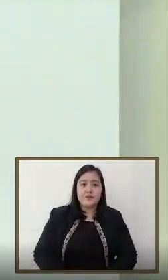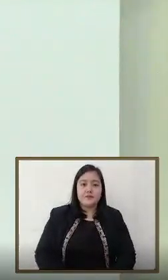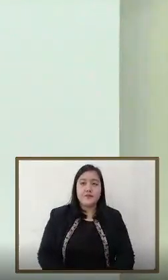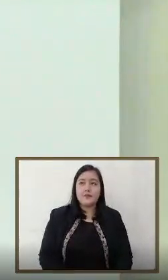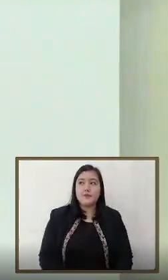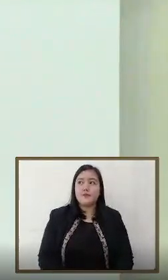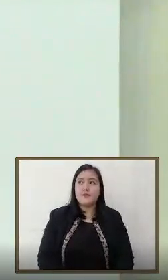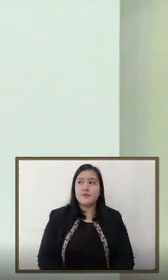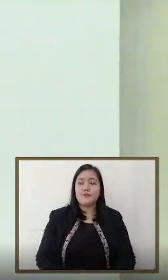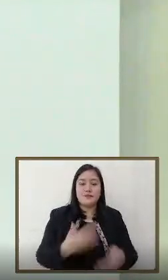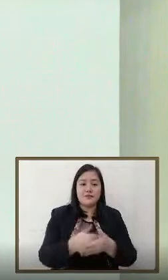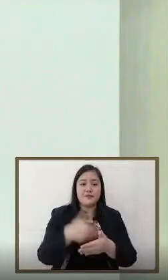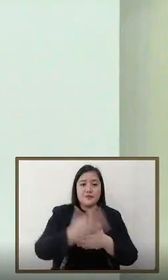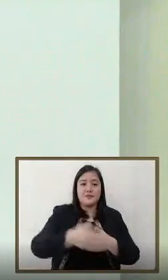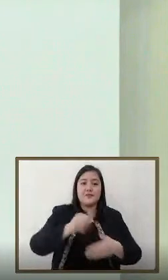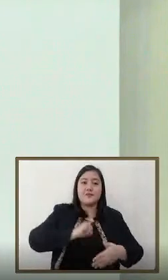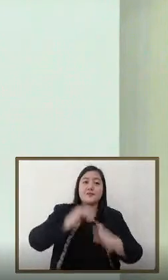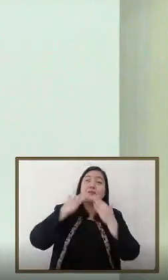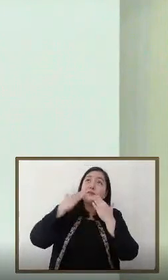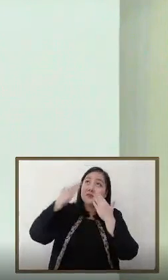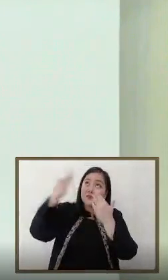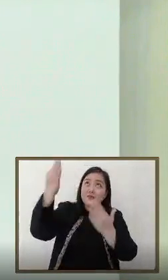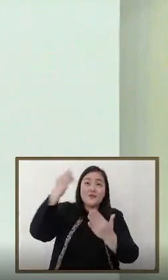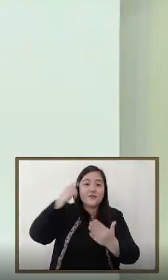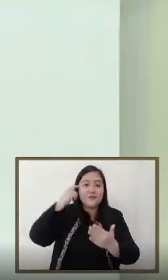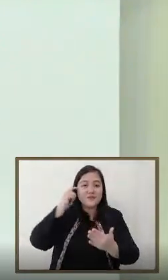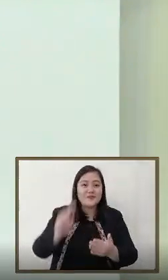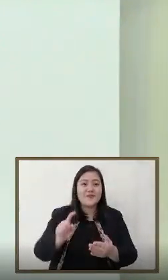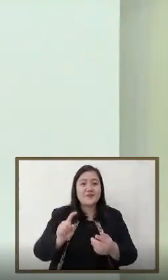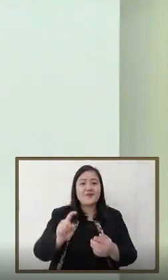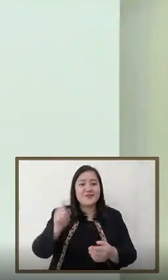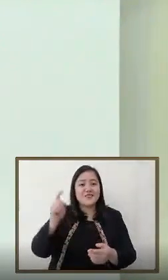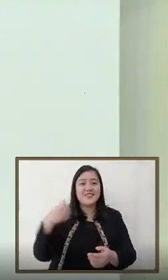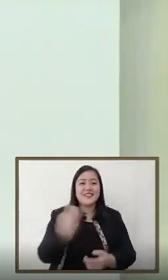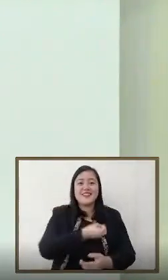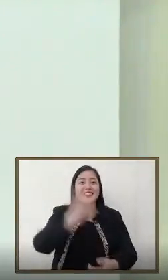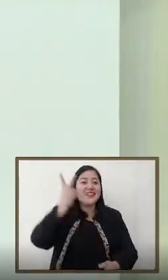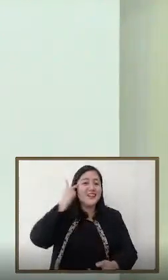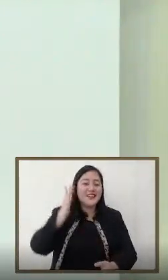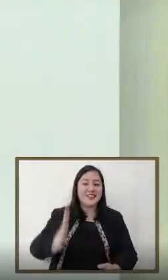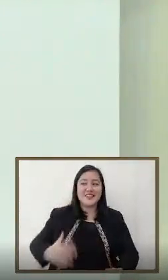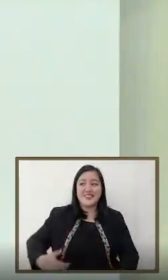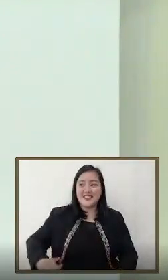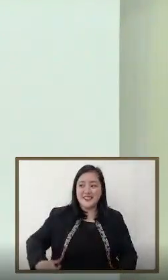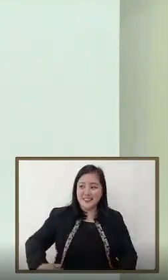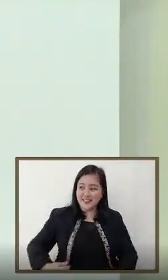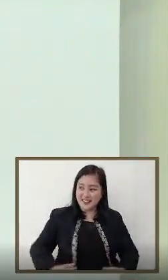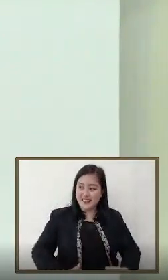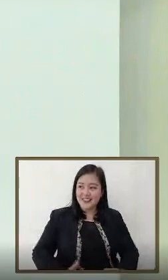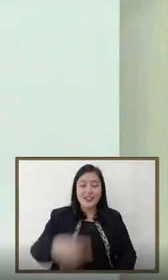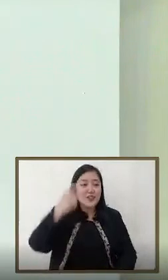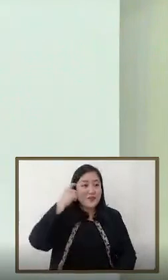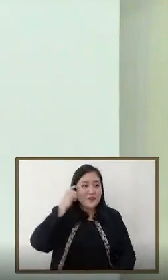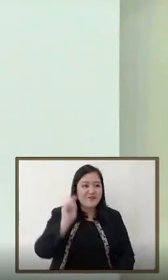to our pastor. Yan. I want to thank the Lord to our pastor for